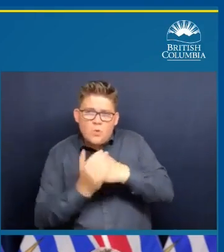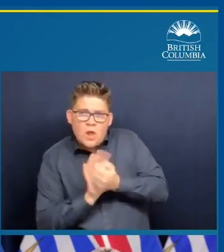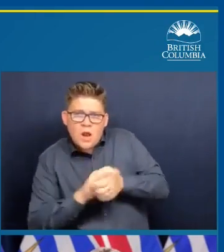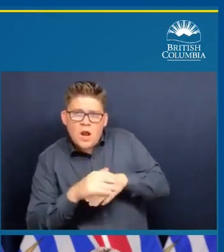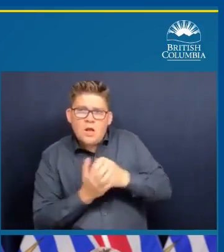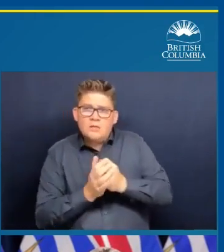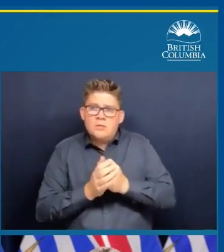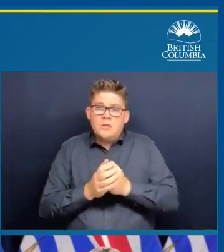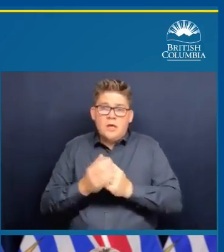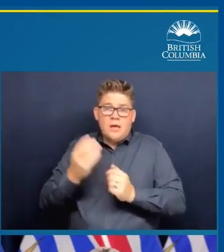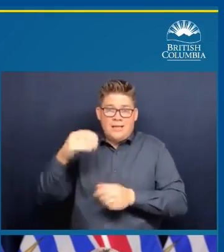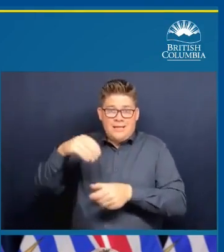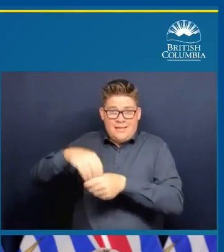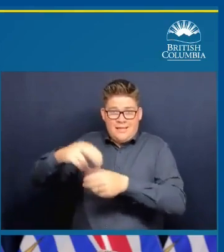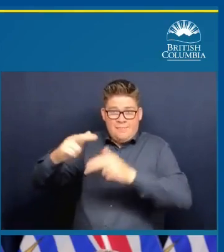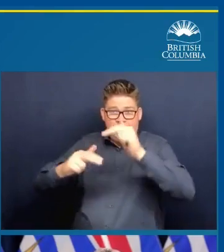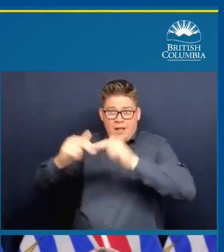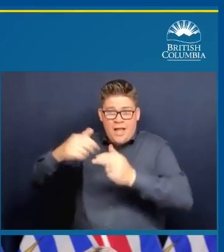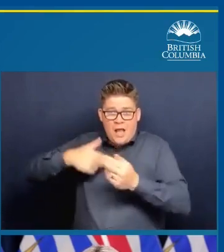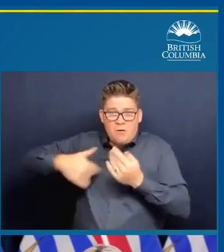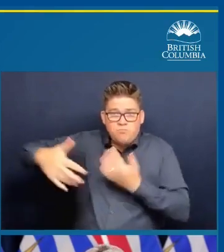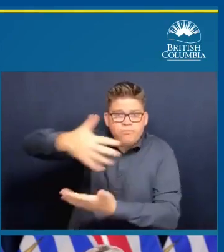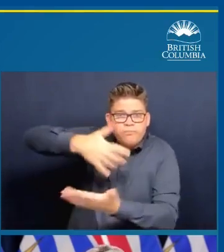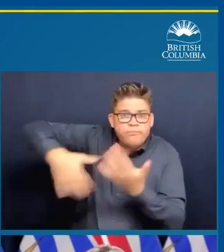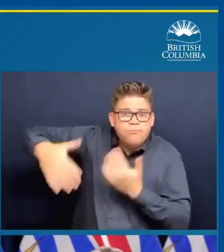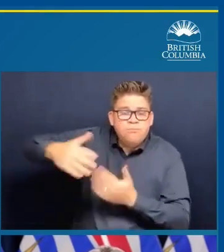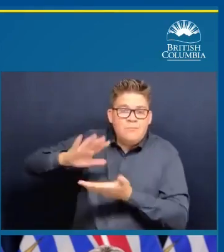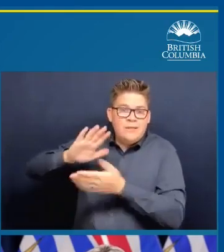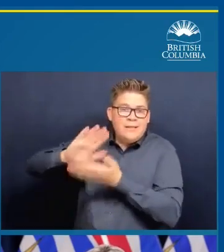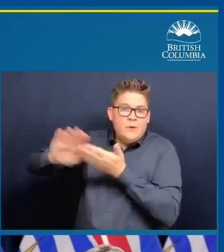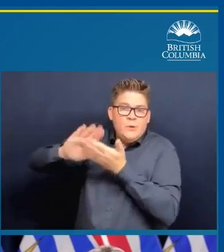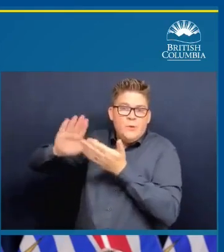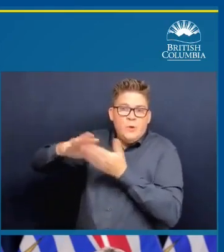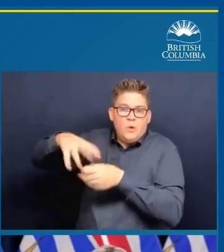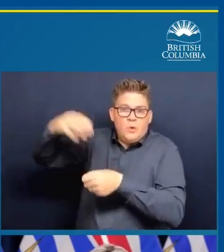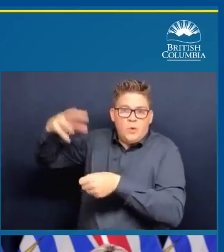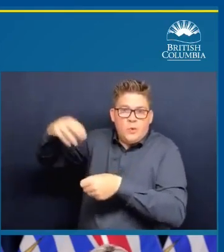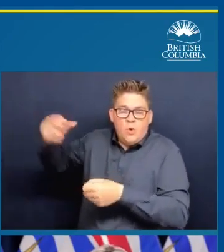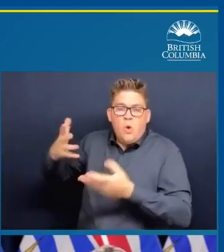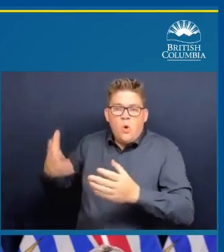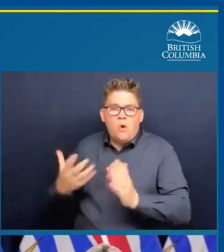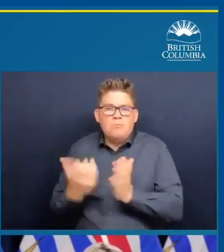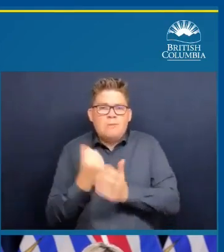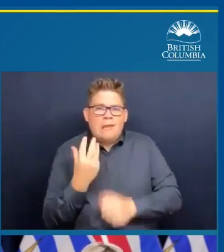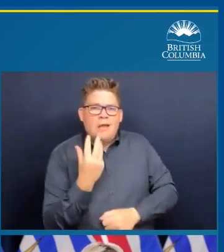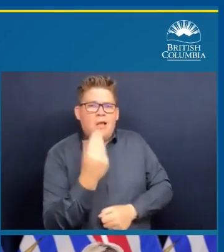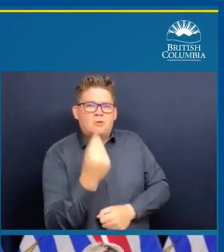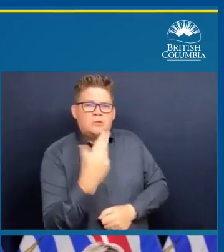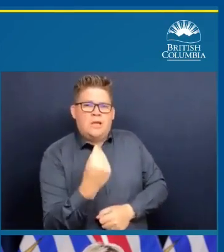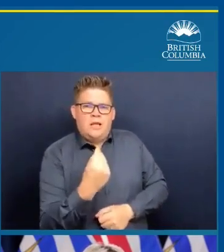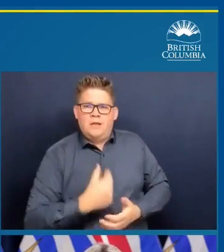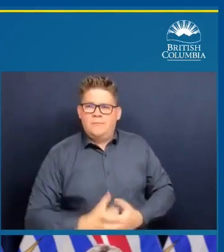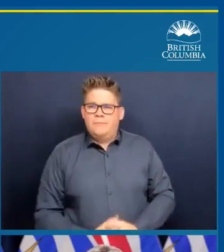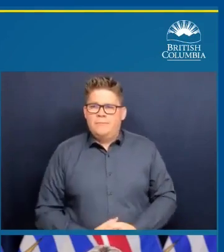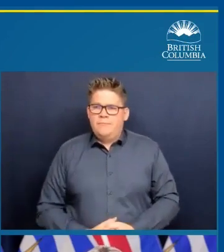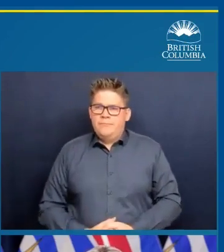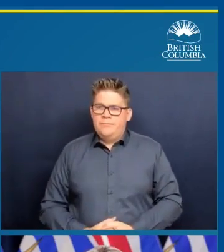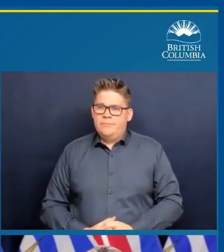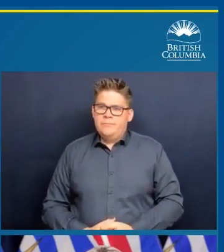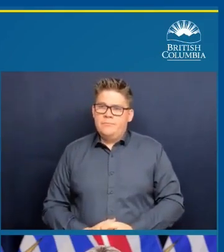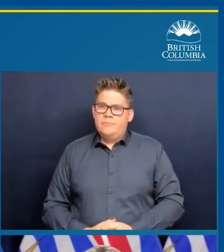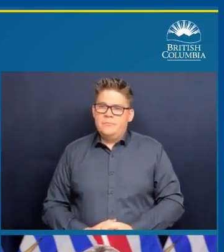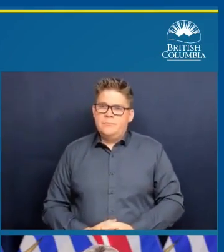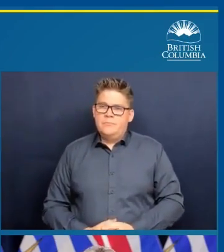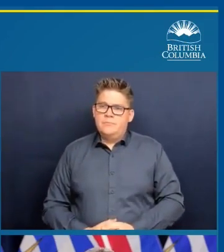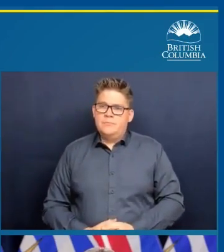do it outdoors, etc. We also need to avoid those social settings, especially indoors, where we may inadvertently spread